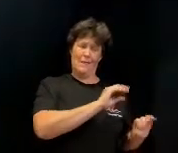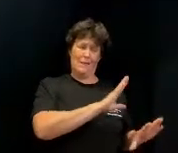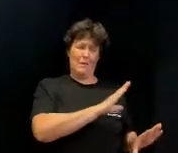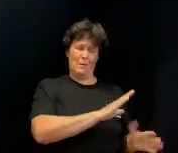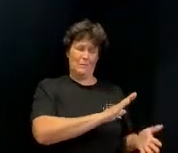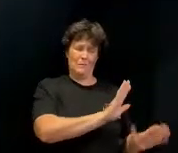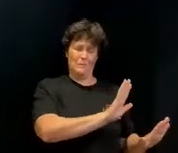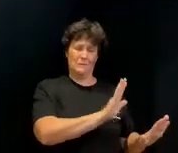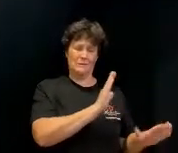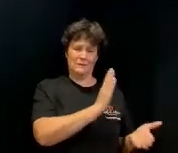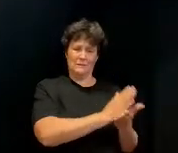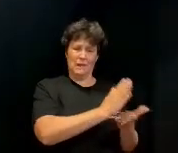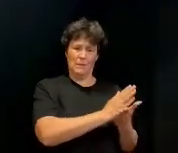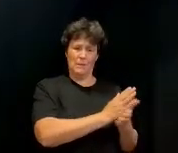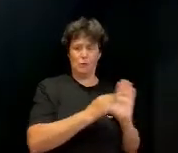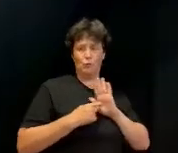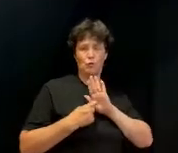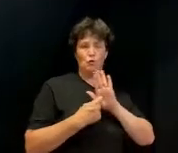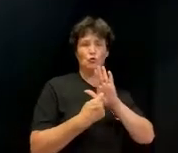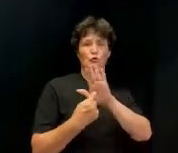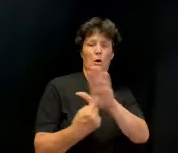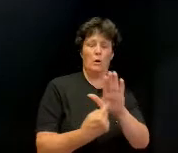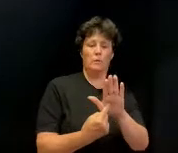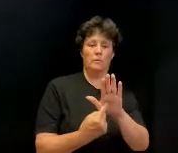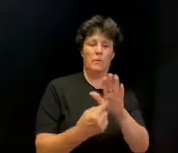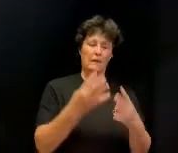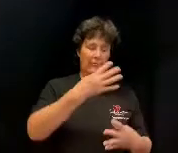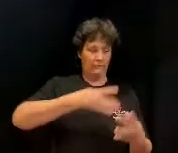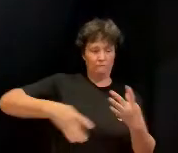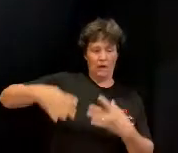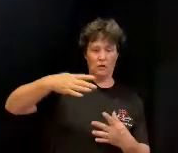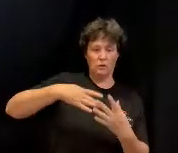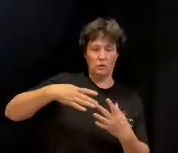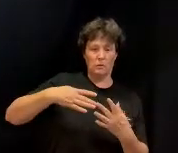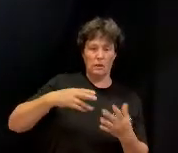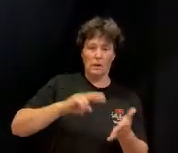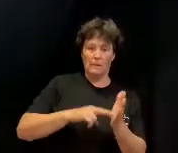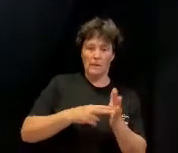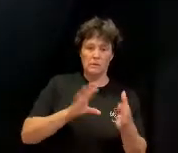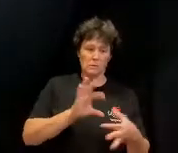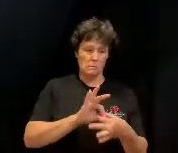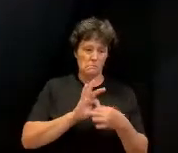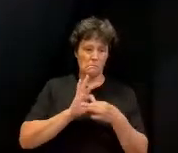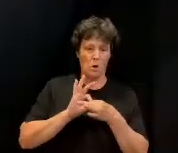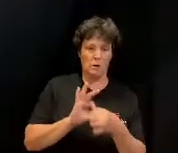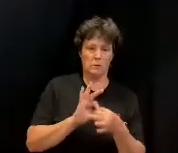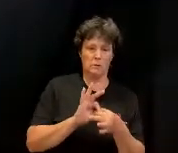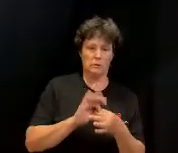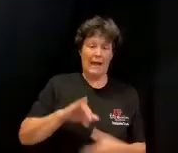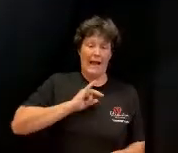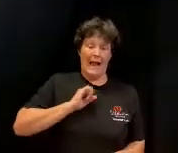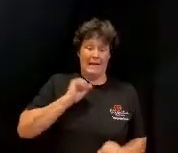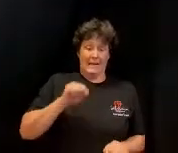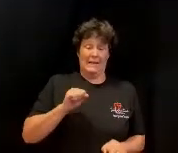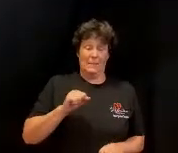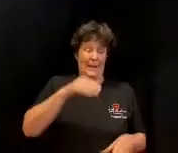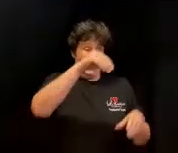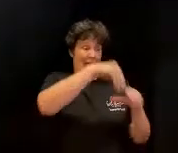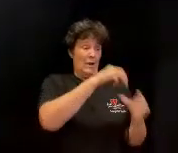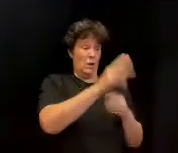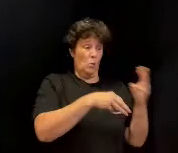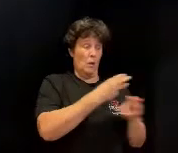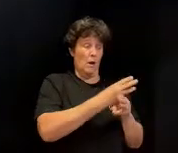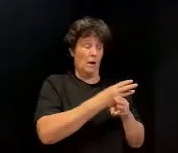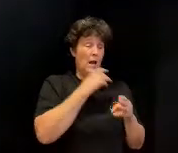what? "Expose them." So I want you to see this word fellowship. It means to partner with it. See, I can be in the world, not of it, and